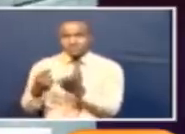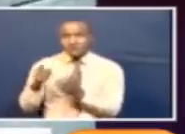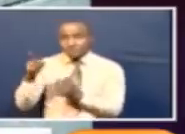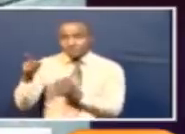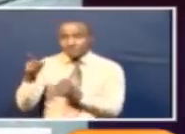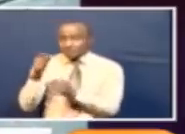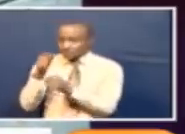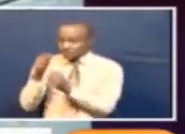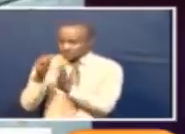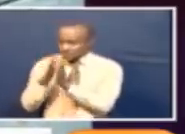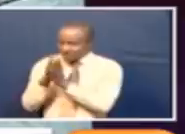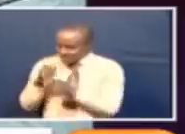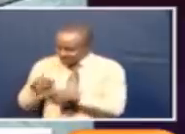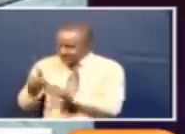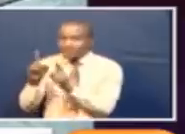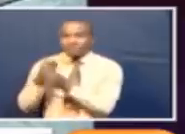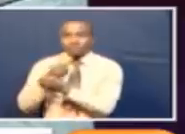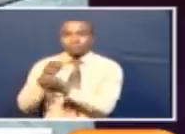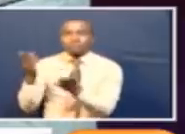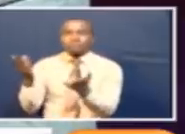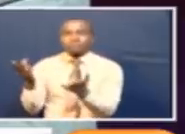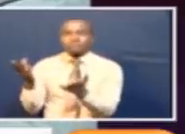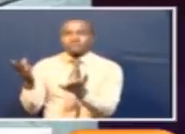You've done the story yourself.